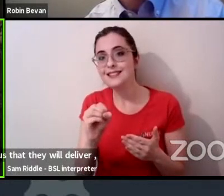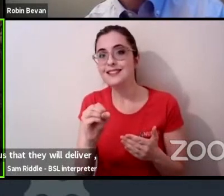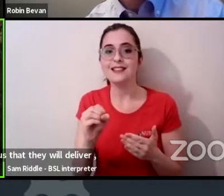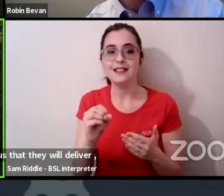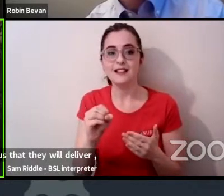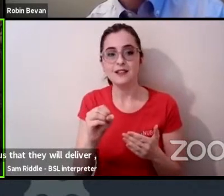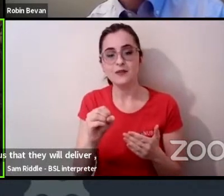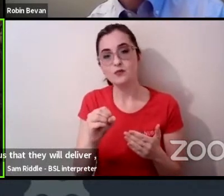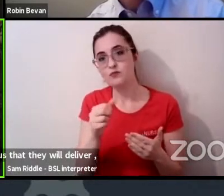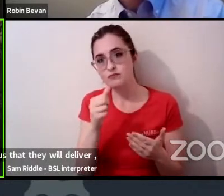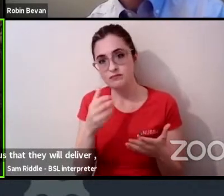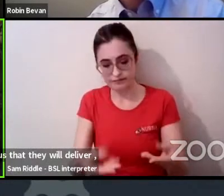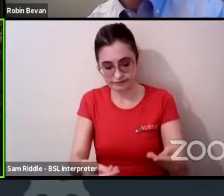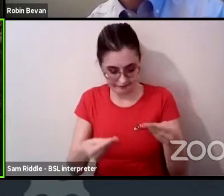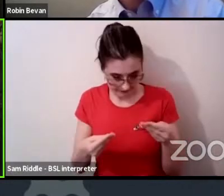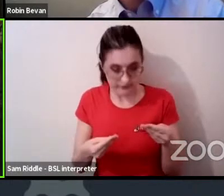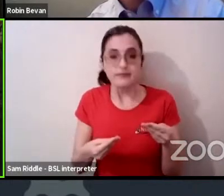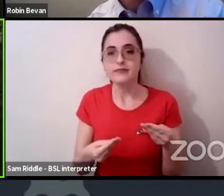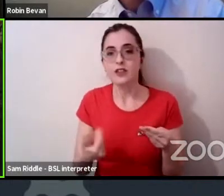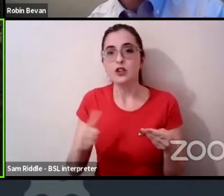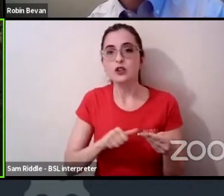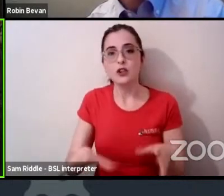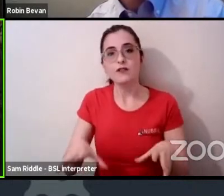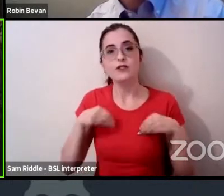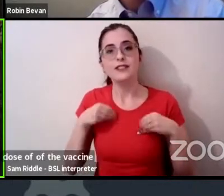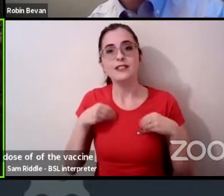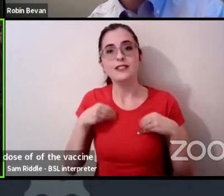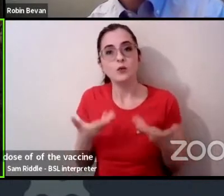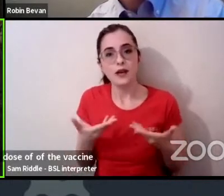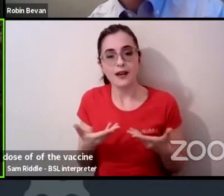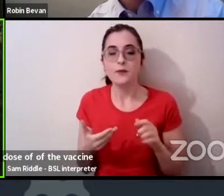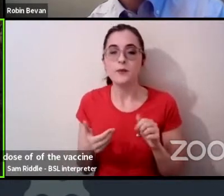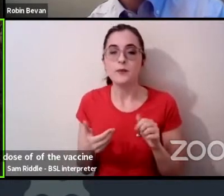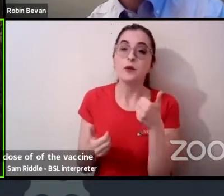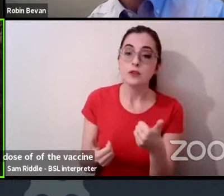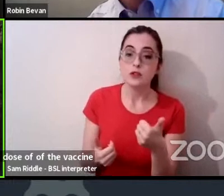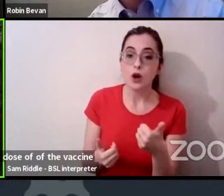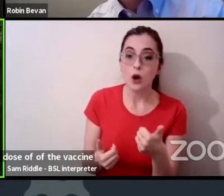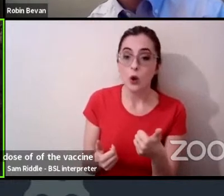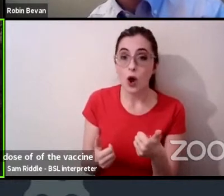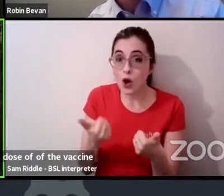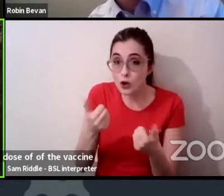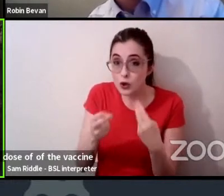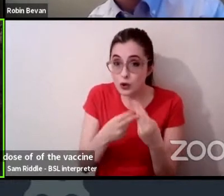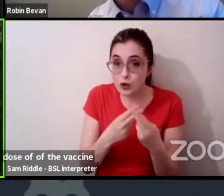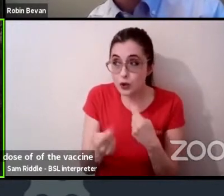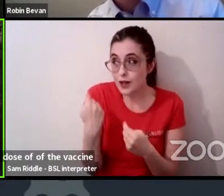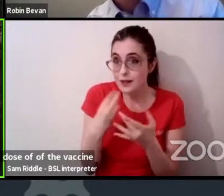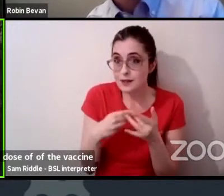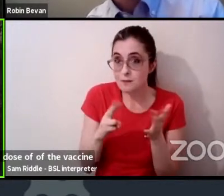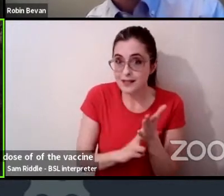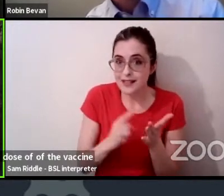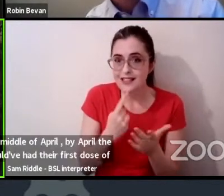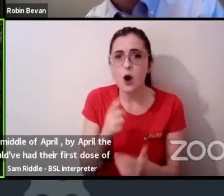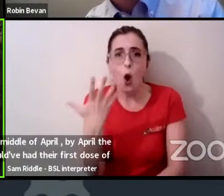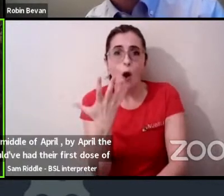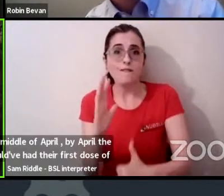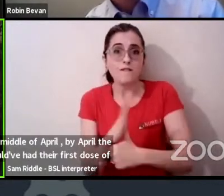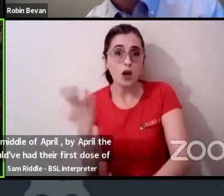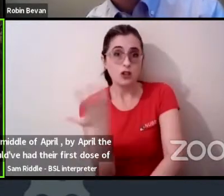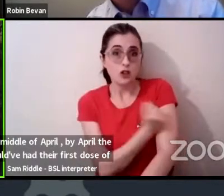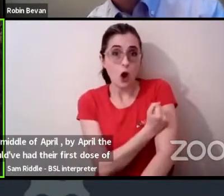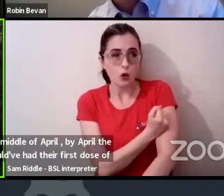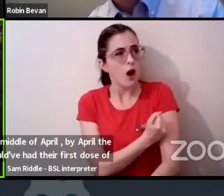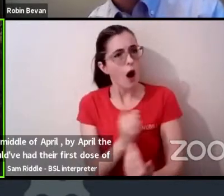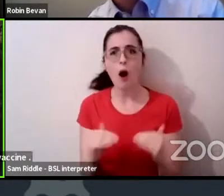today. And there was the good news last Monday that one dose of the vaccine gives high protection against severe